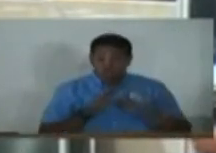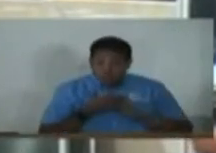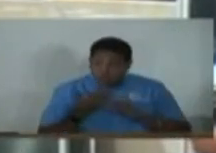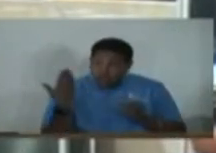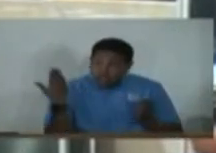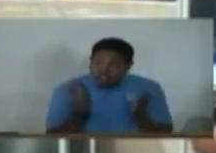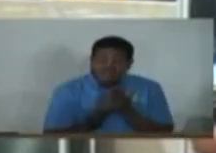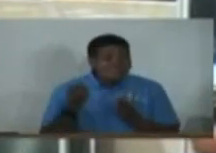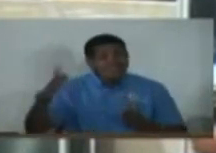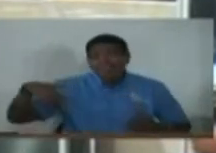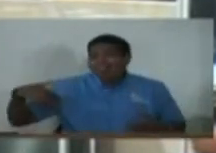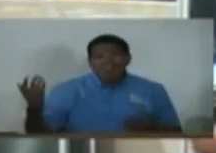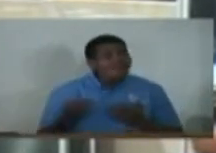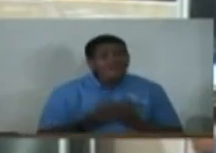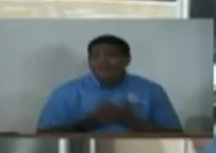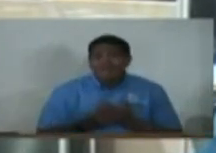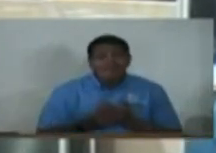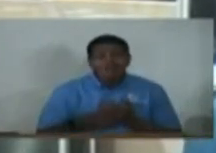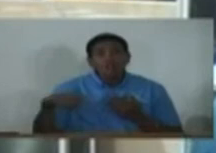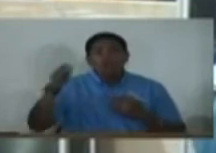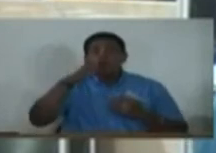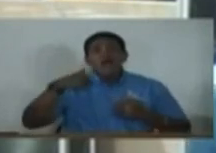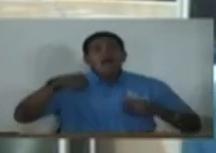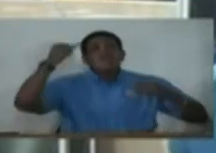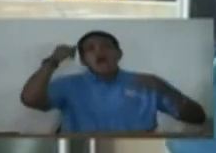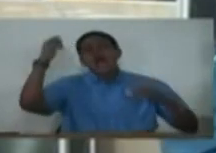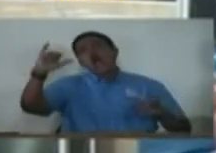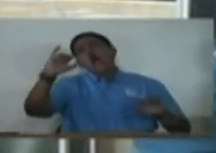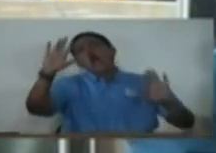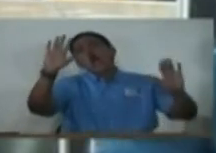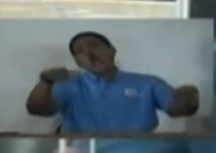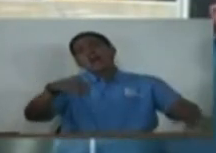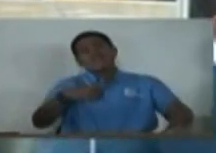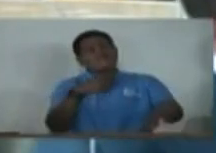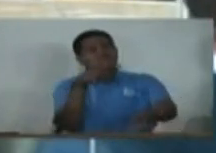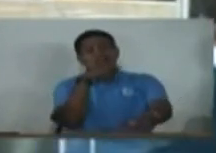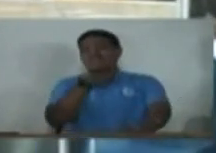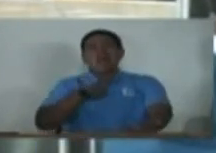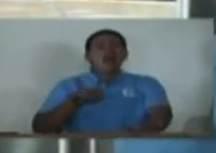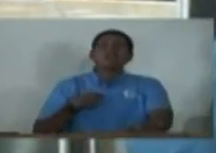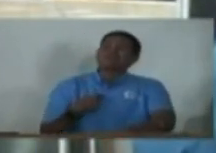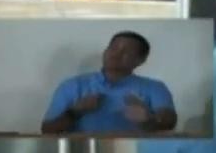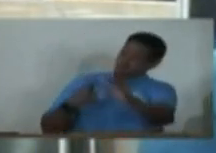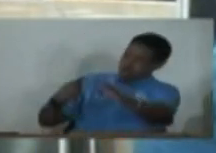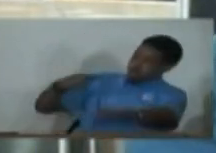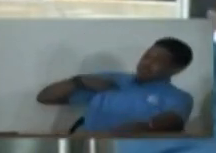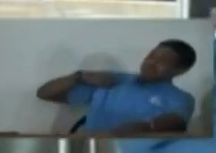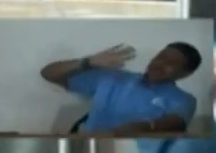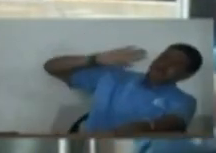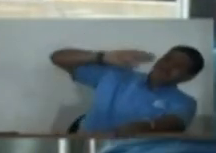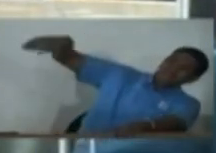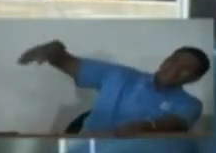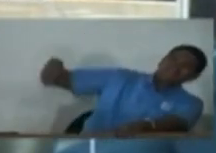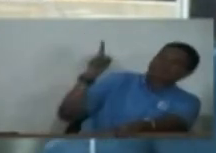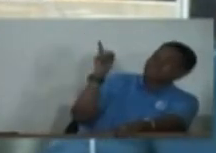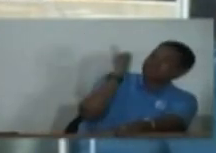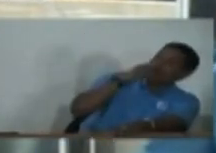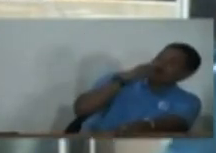And those who hold this idea that the virus don't affect me, or is a fake virus,